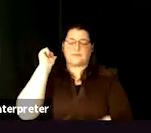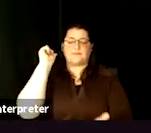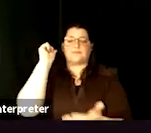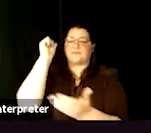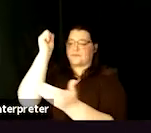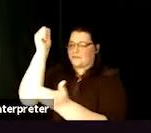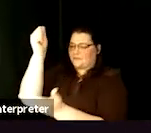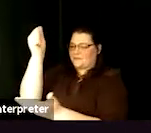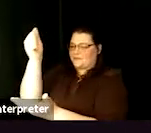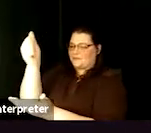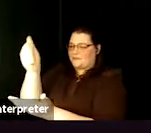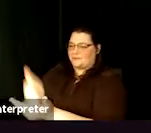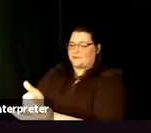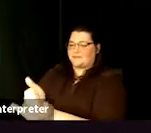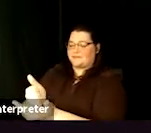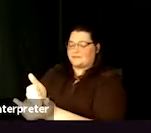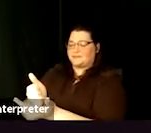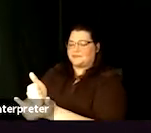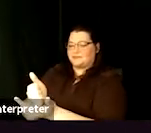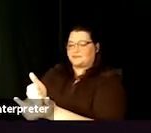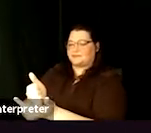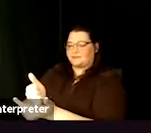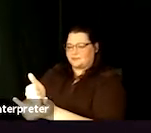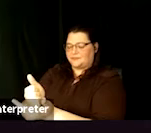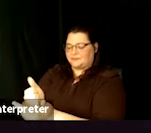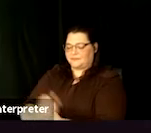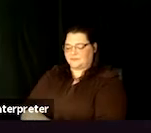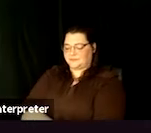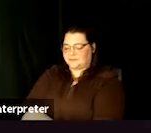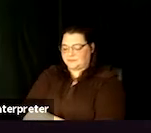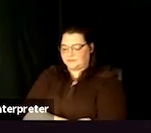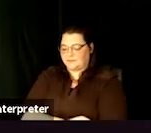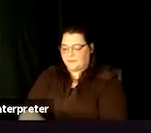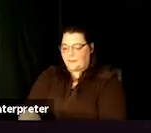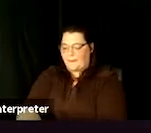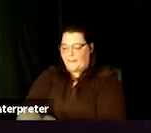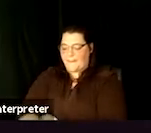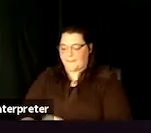Oh.